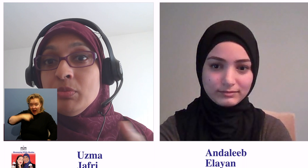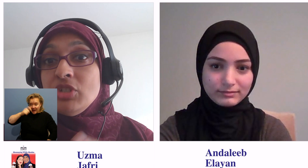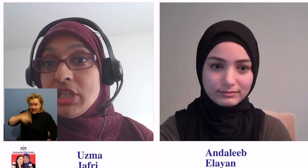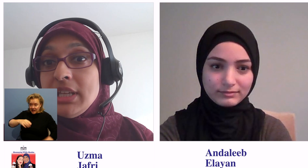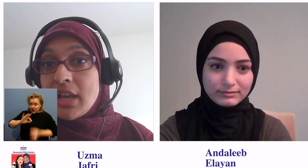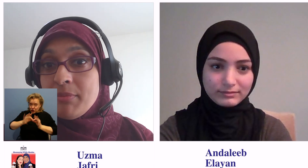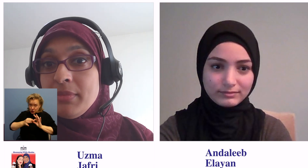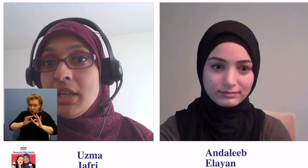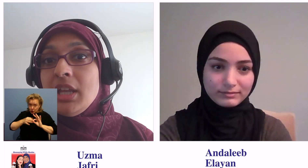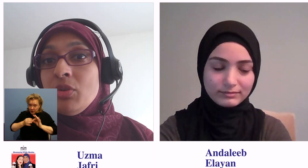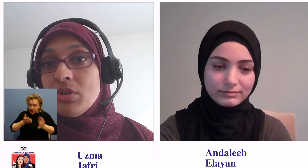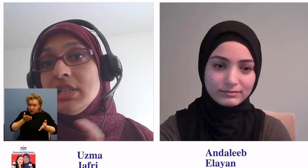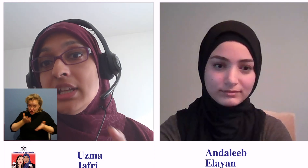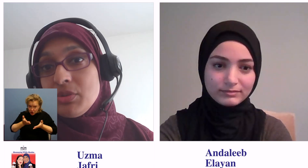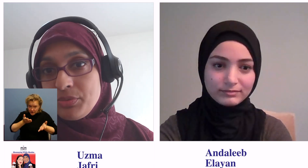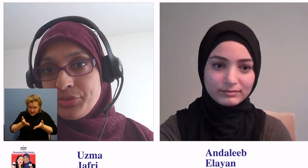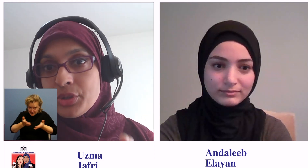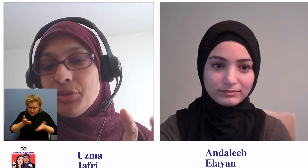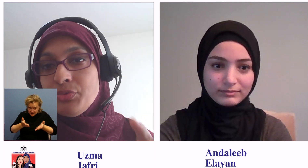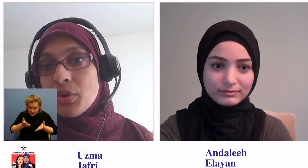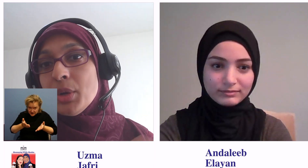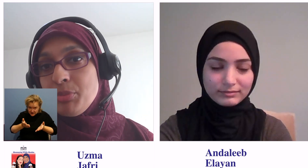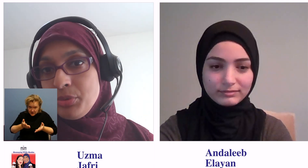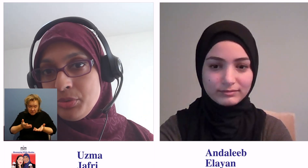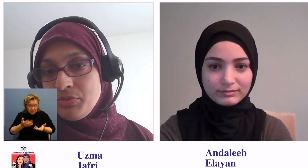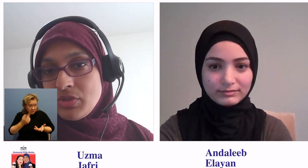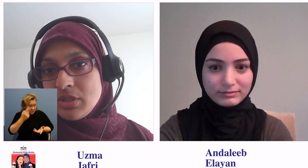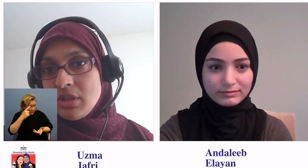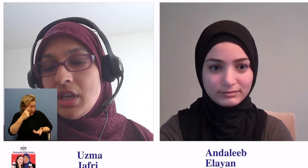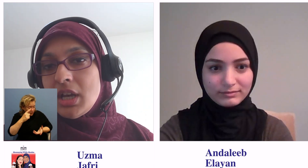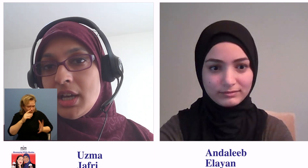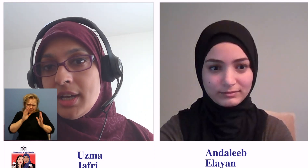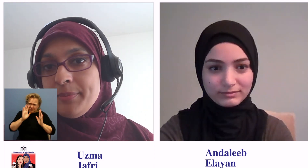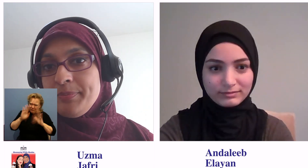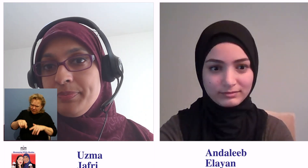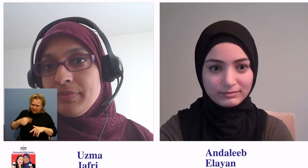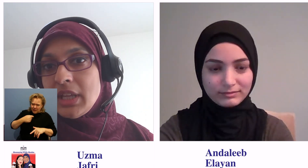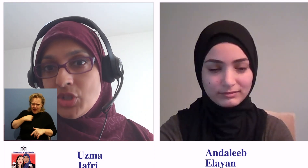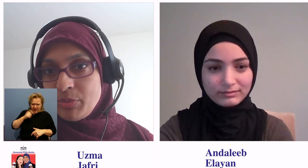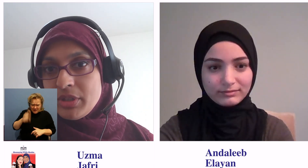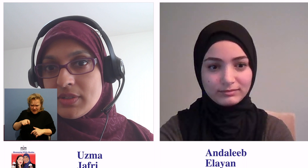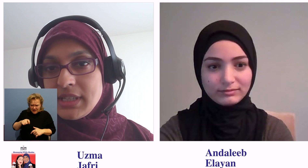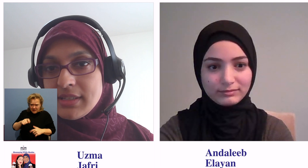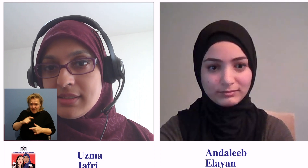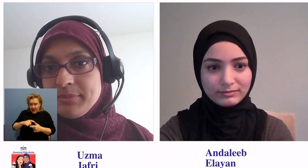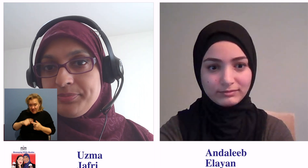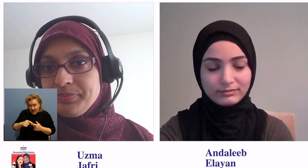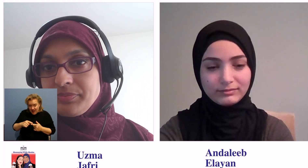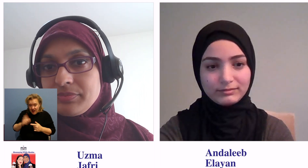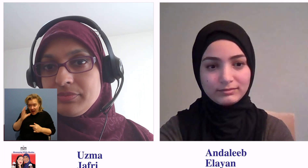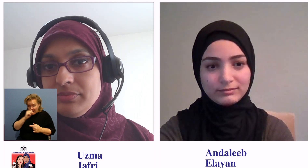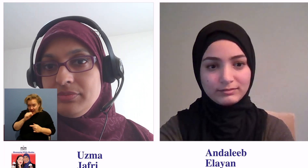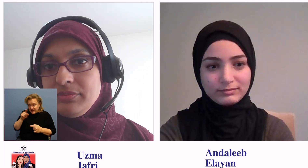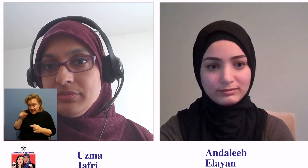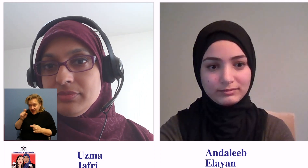assume, GDM in order to get the referral for approved interpreters, yes?